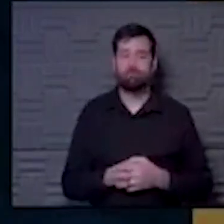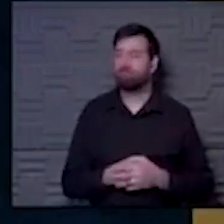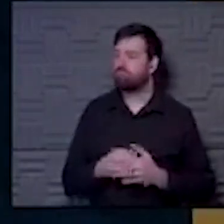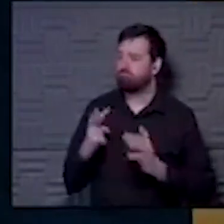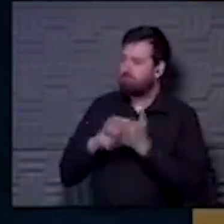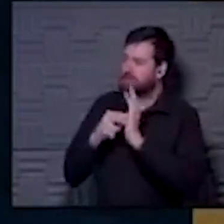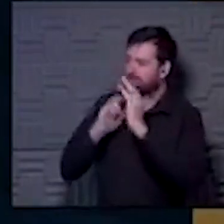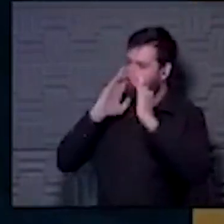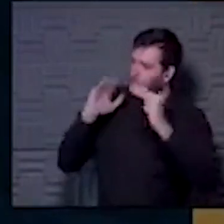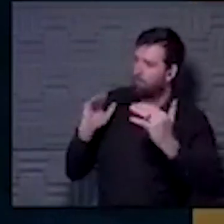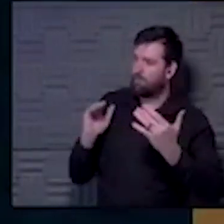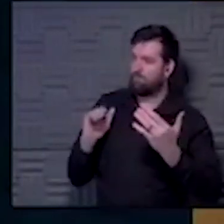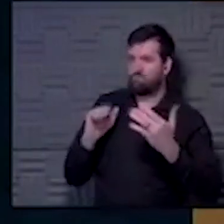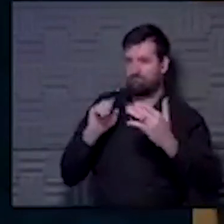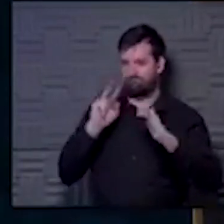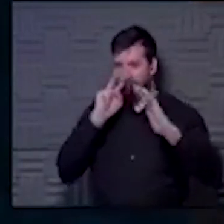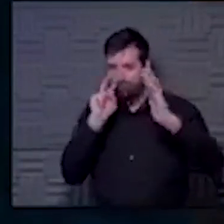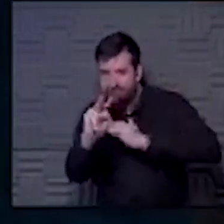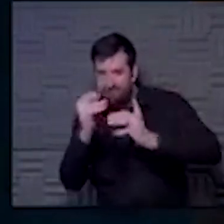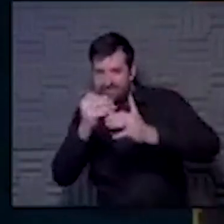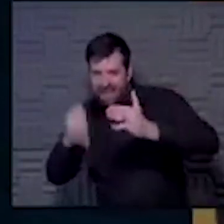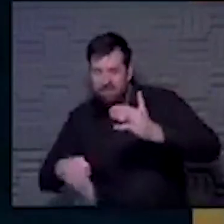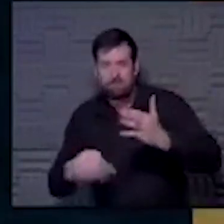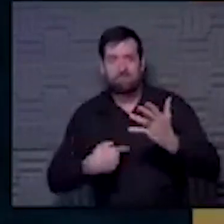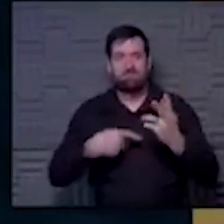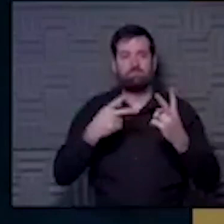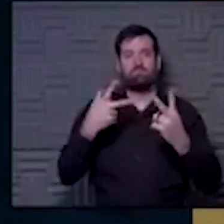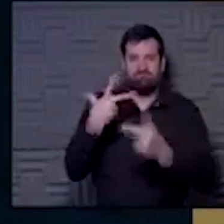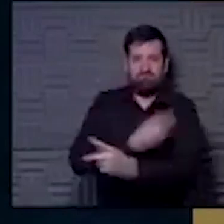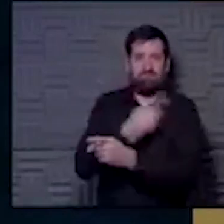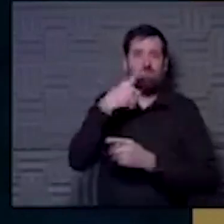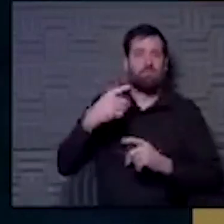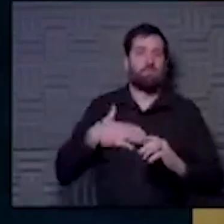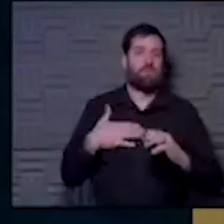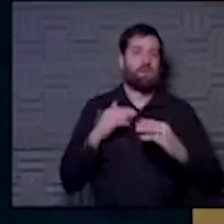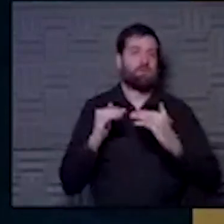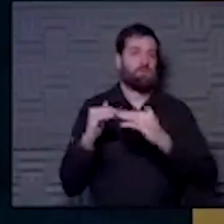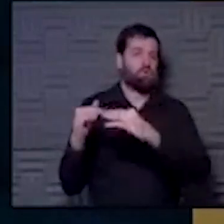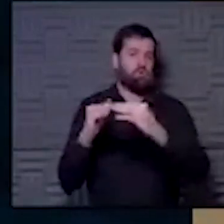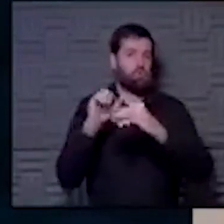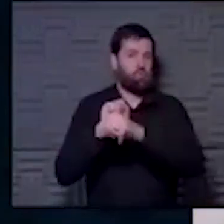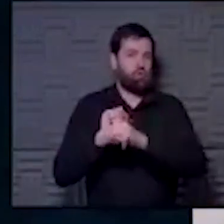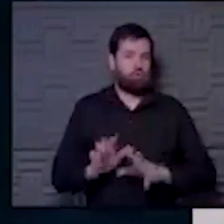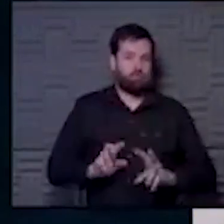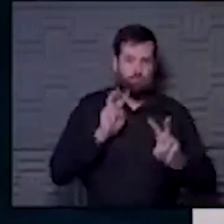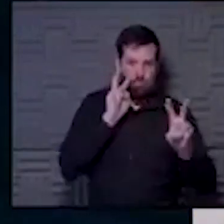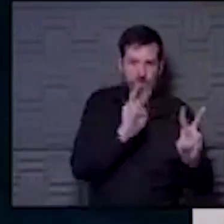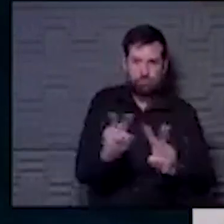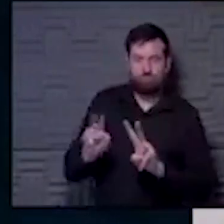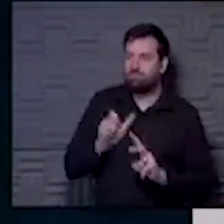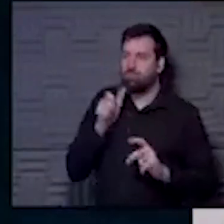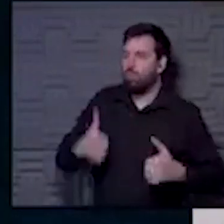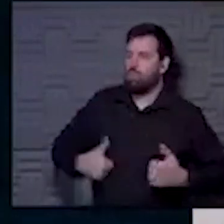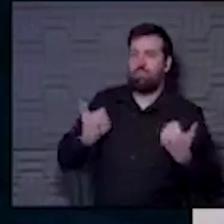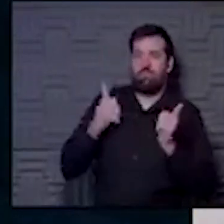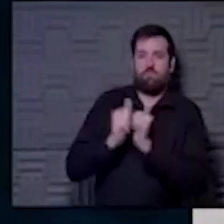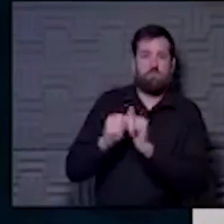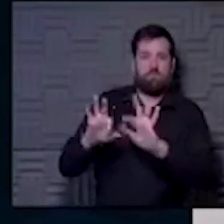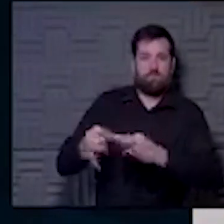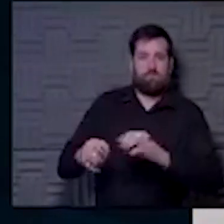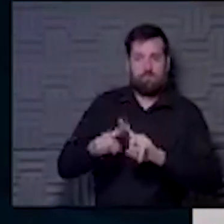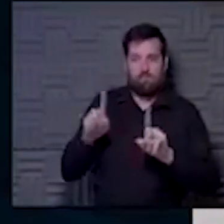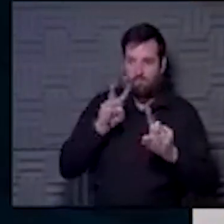hope, that there's an end in sight. I took the vaccine for my coworkers who I've watched. I don't live with my family, but I've watched